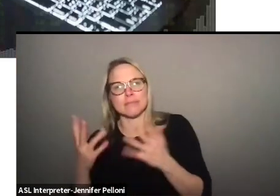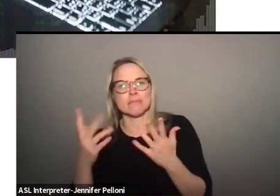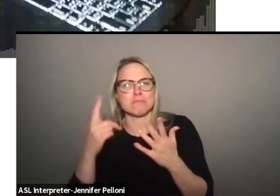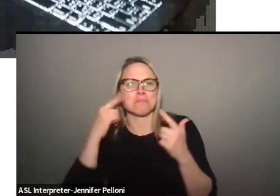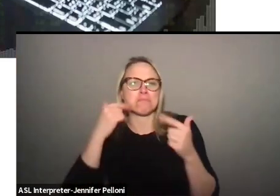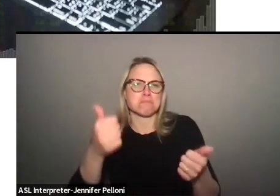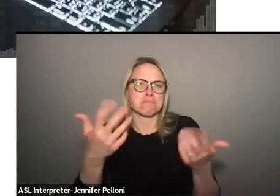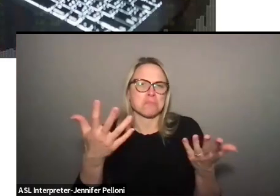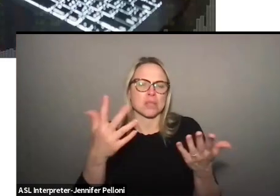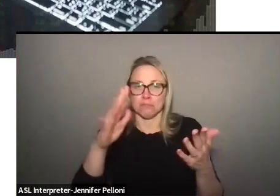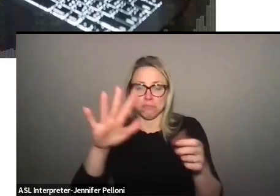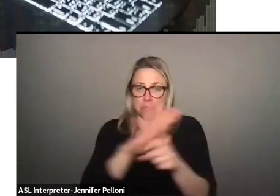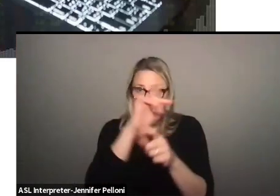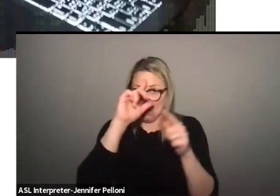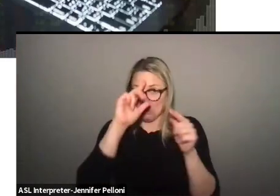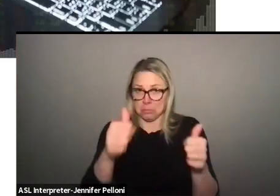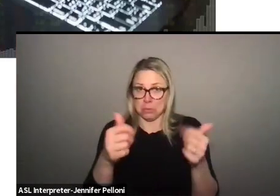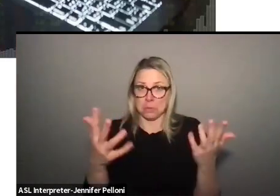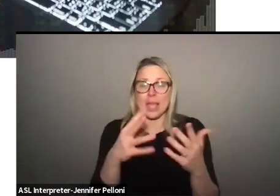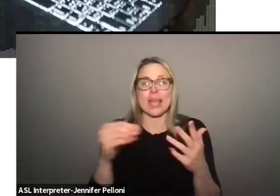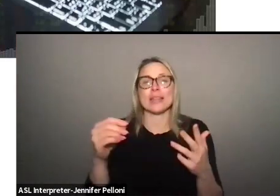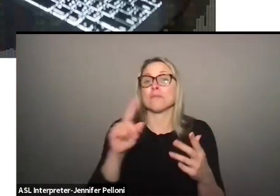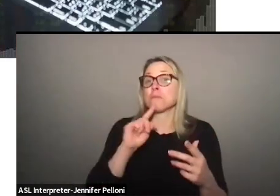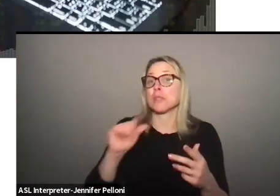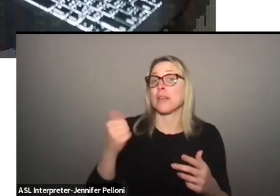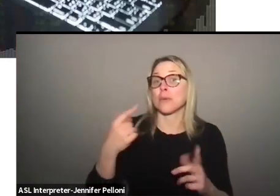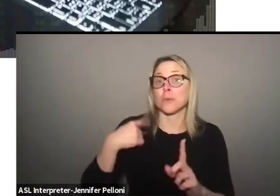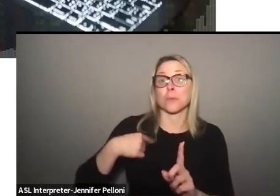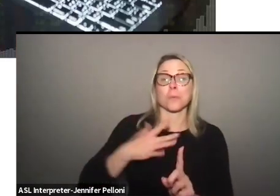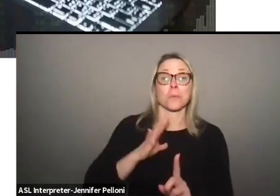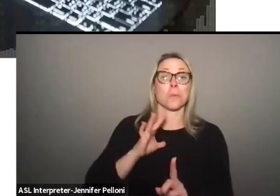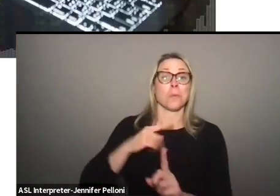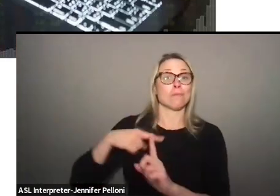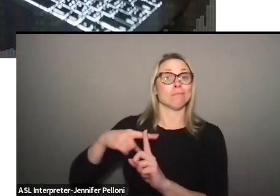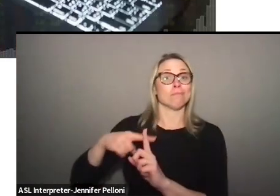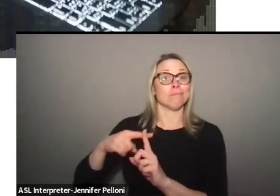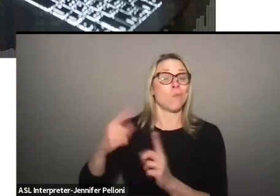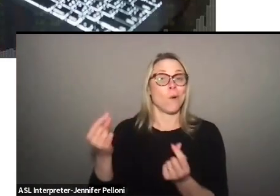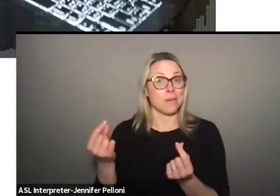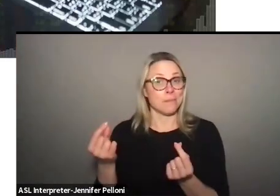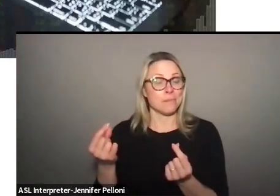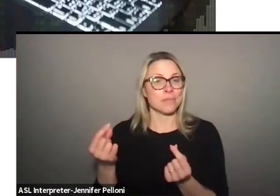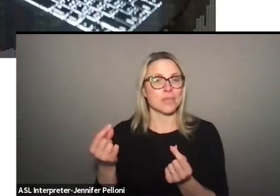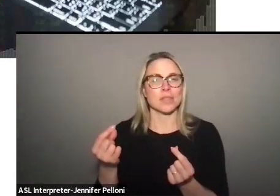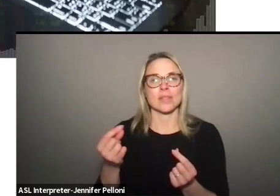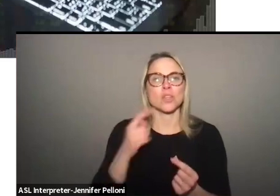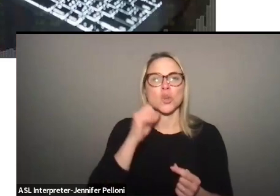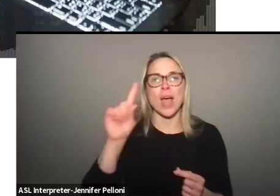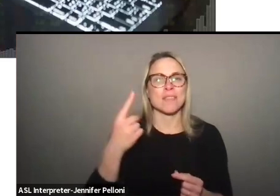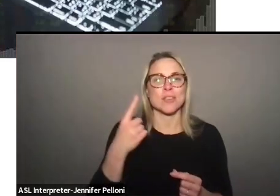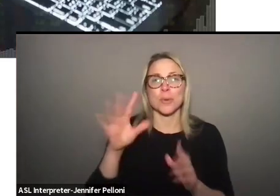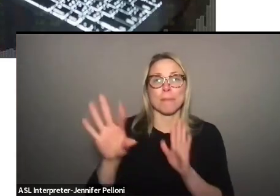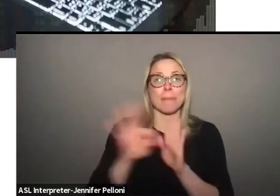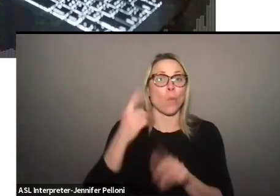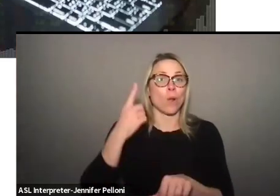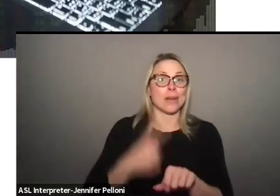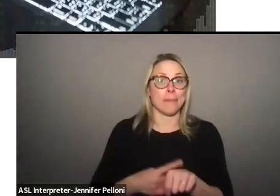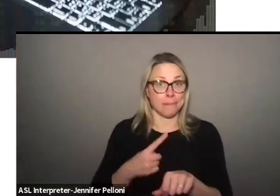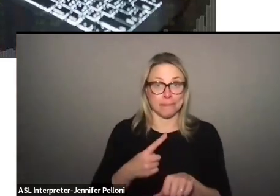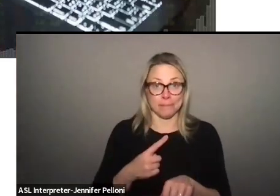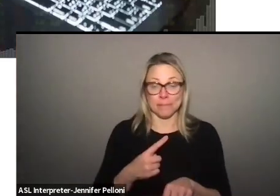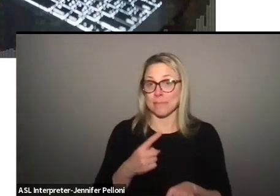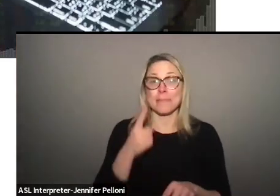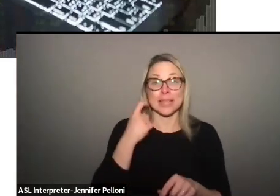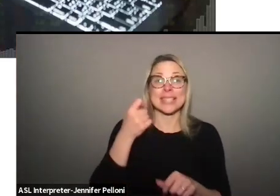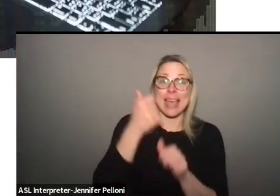something totally up to you. And the other good thing is you don't have to just pick it once, because every time